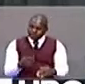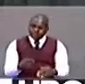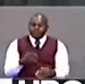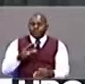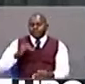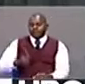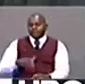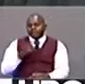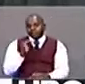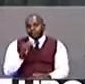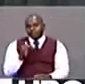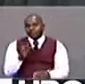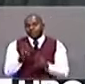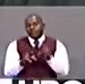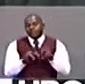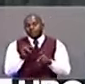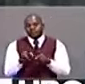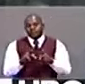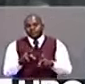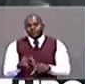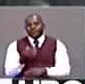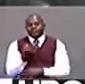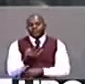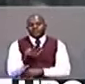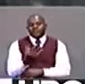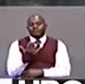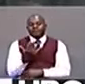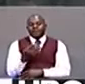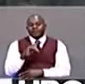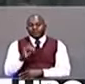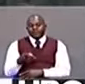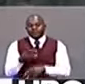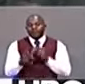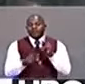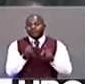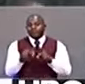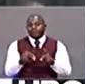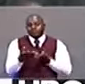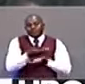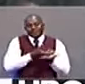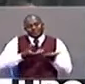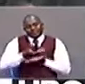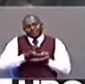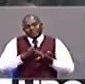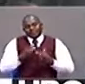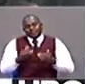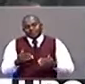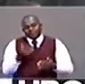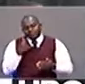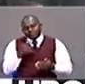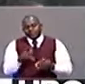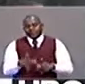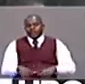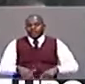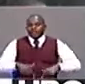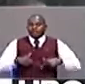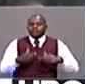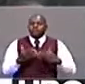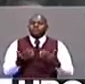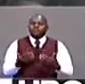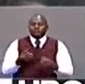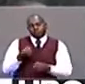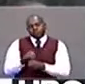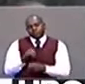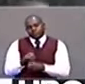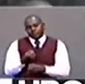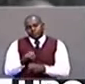Speaker, that these people, the 35,000 people that we are talking about, that we should find a livelihood for, are